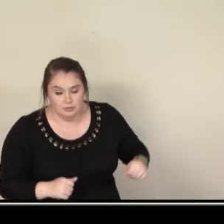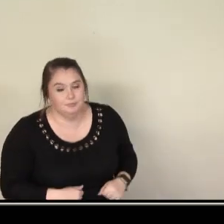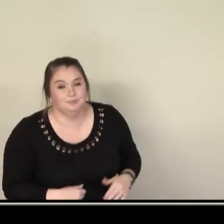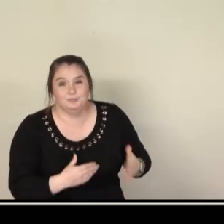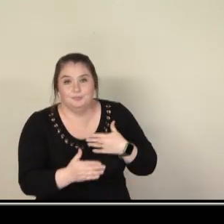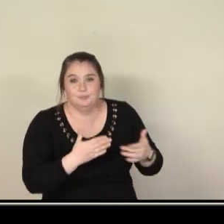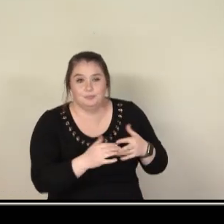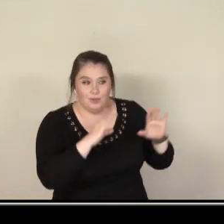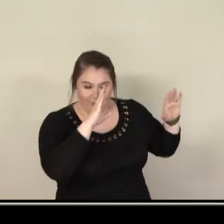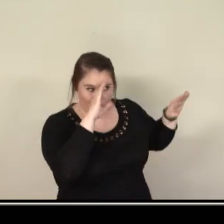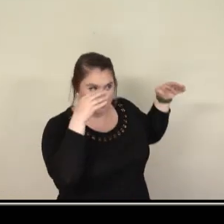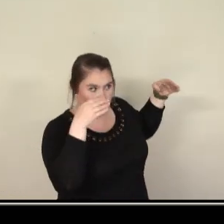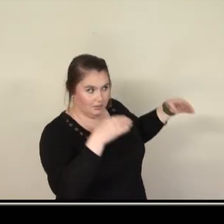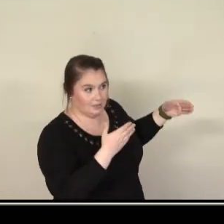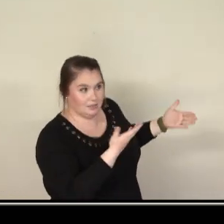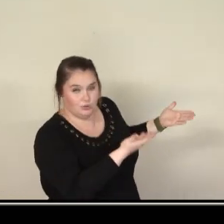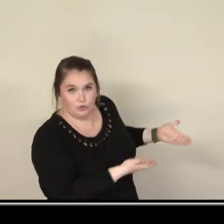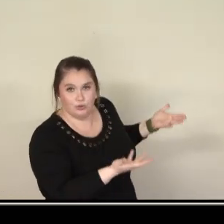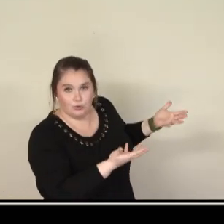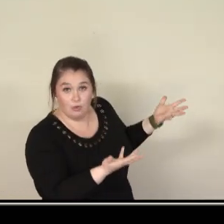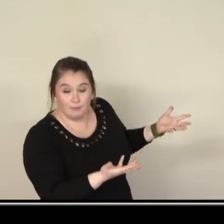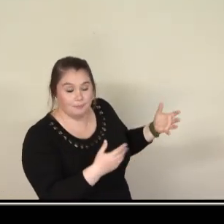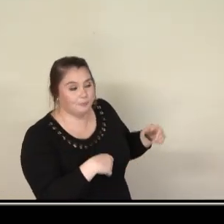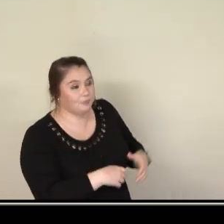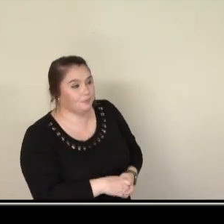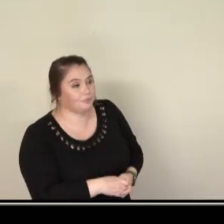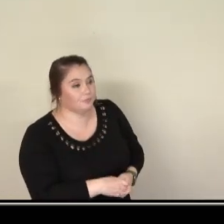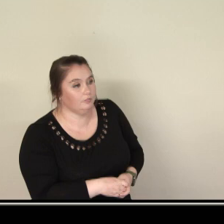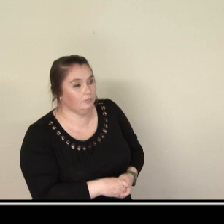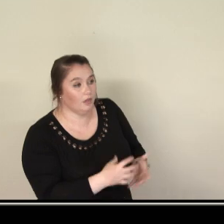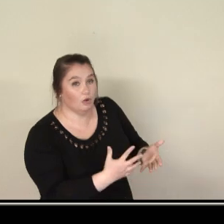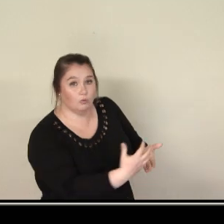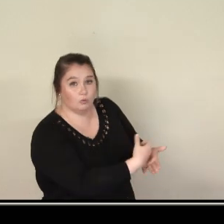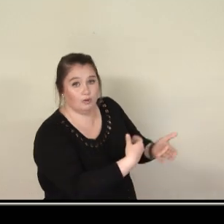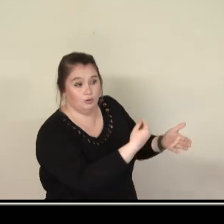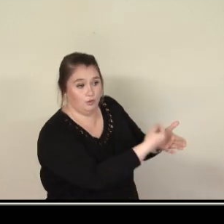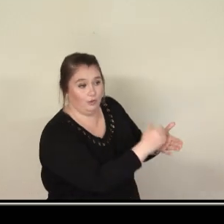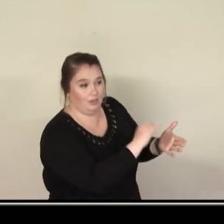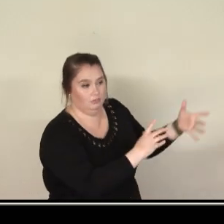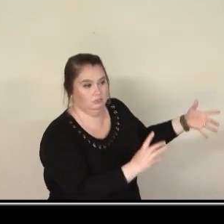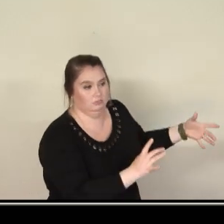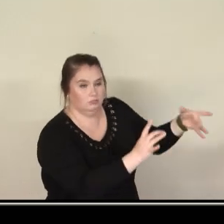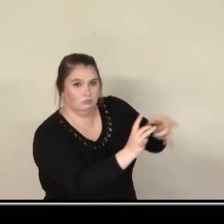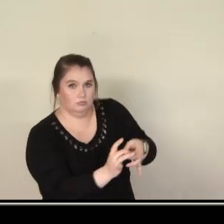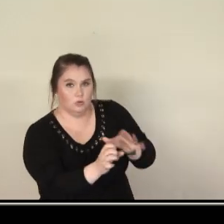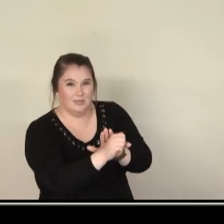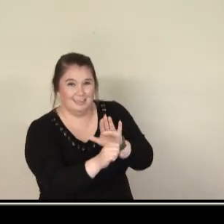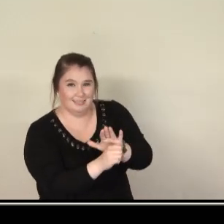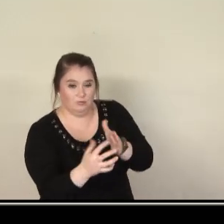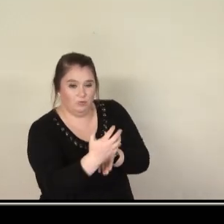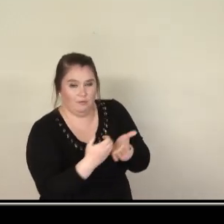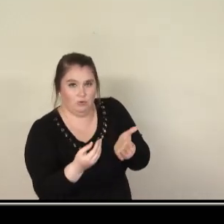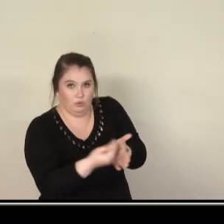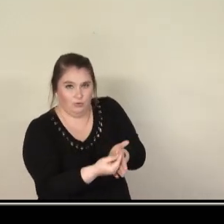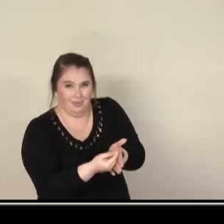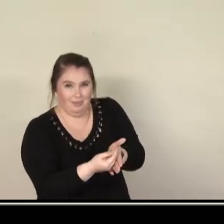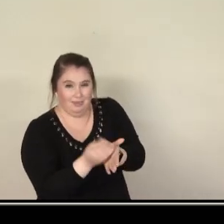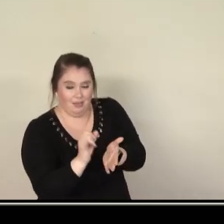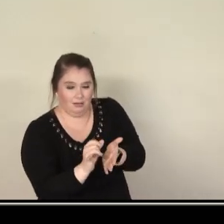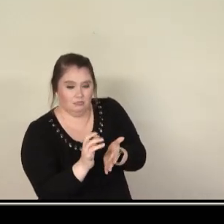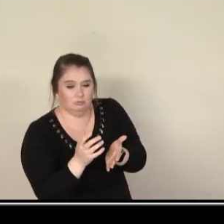I'm focusing on here are those revenues that are sort of connected with that state revenue that's being driven by the